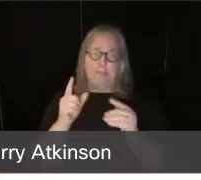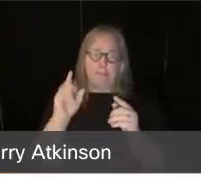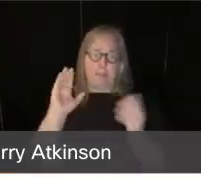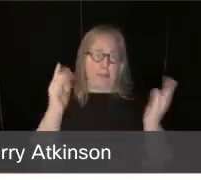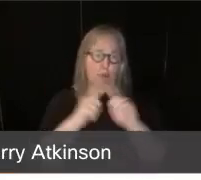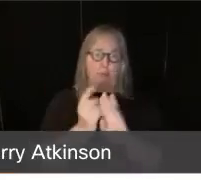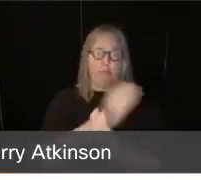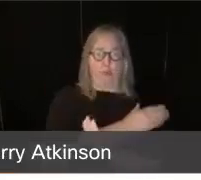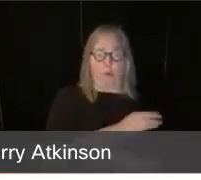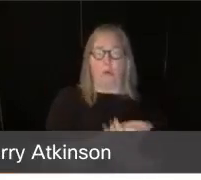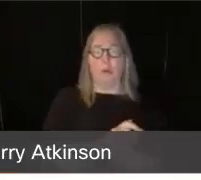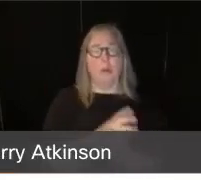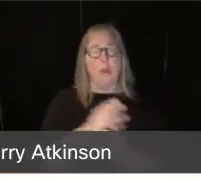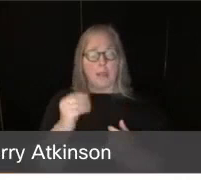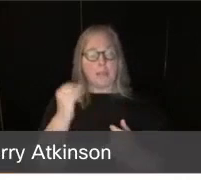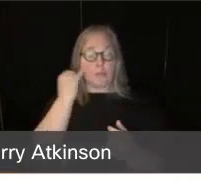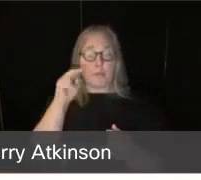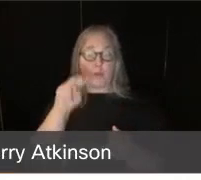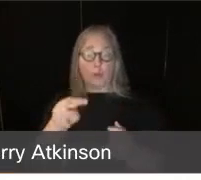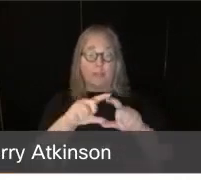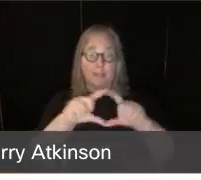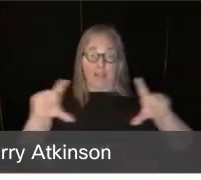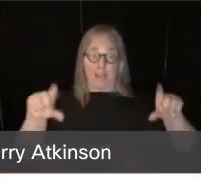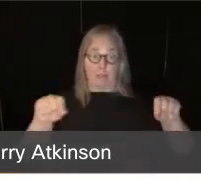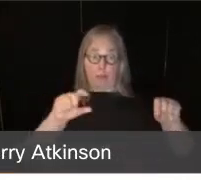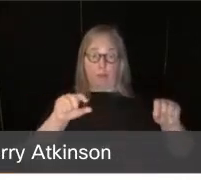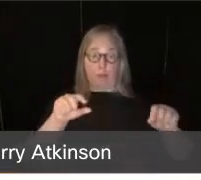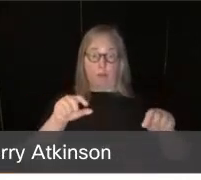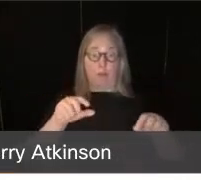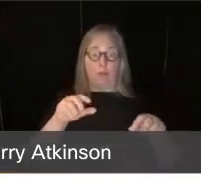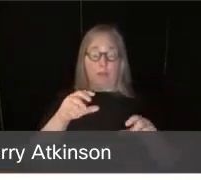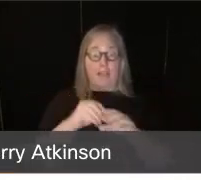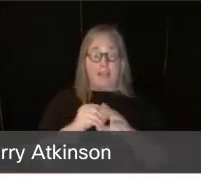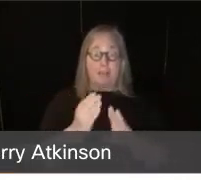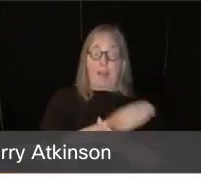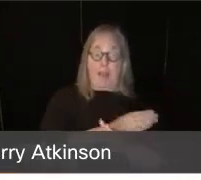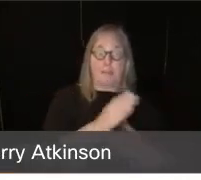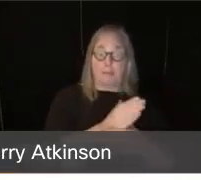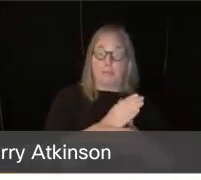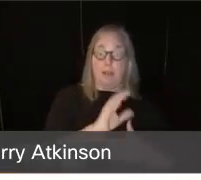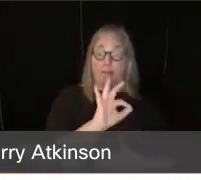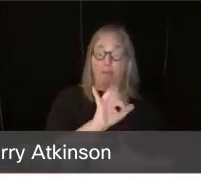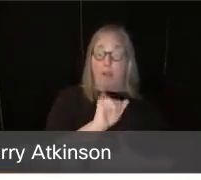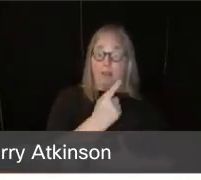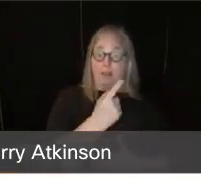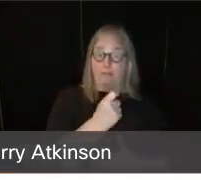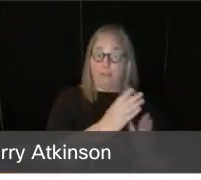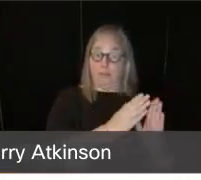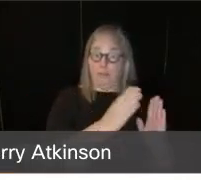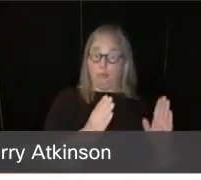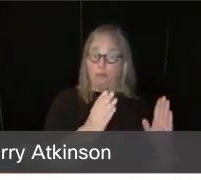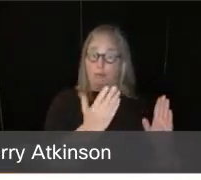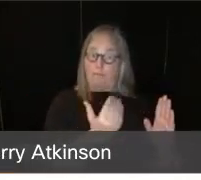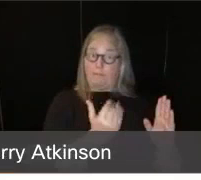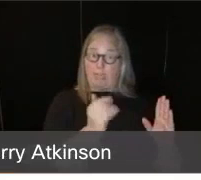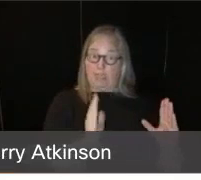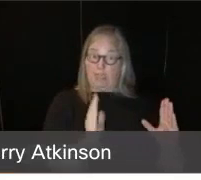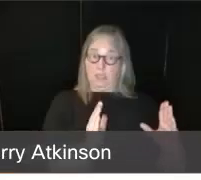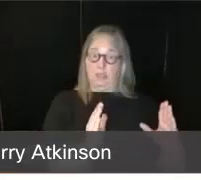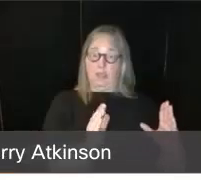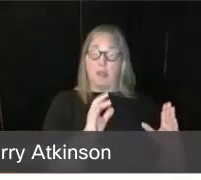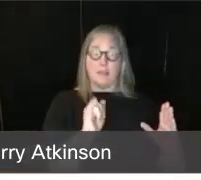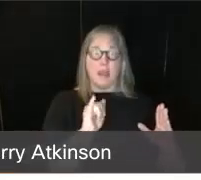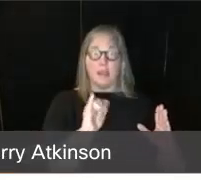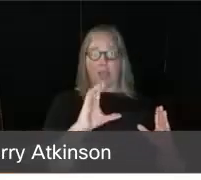the table in the past, between FY11 and 15, the county used up